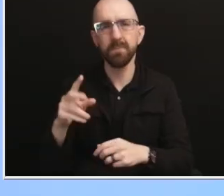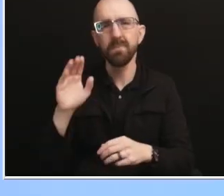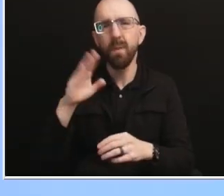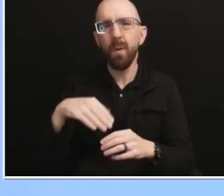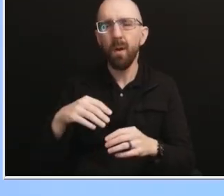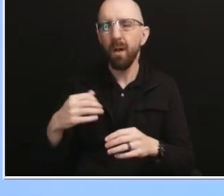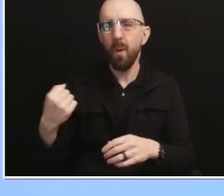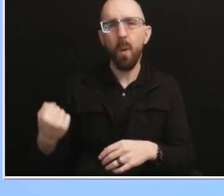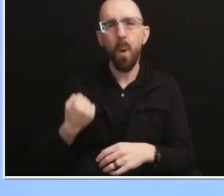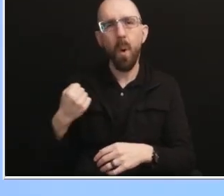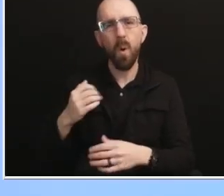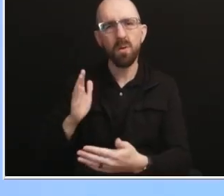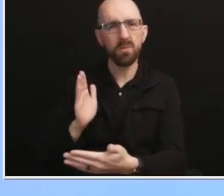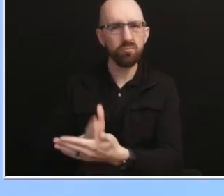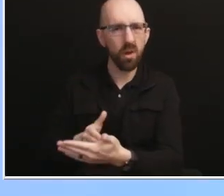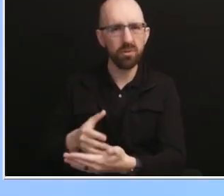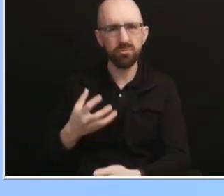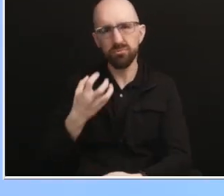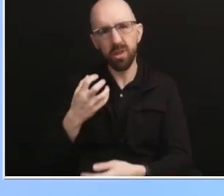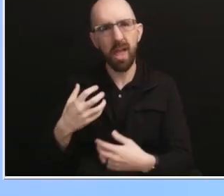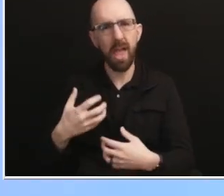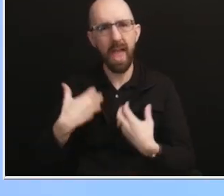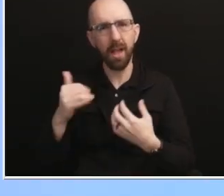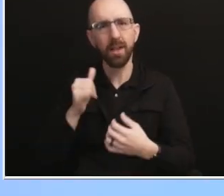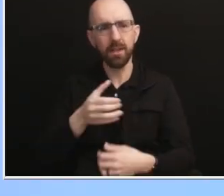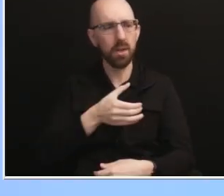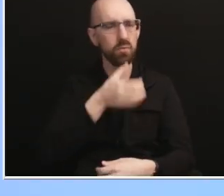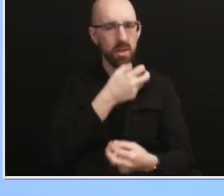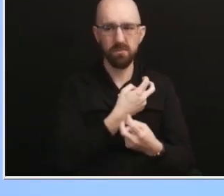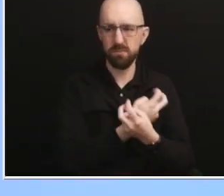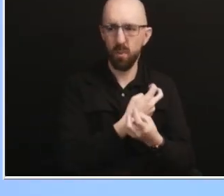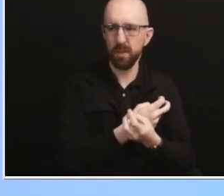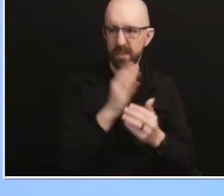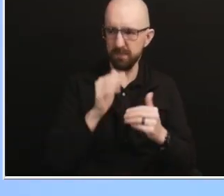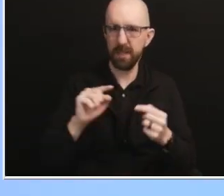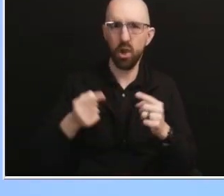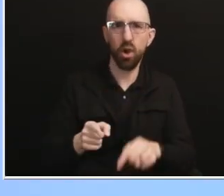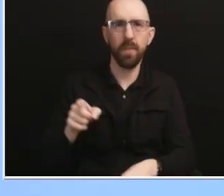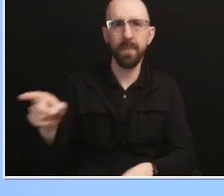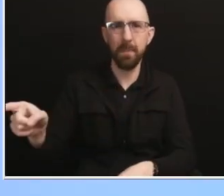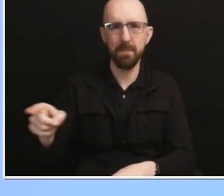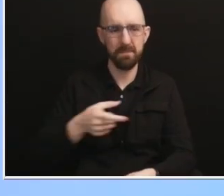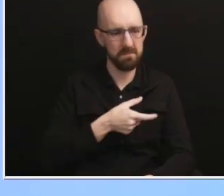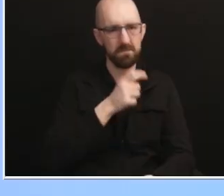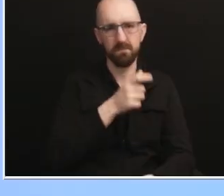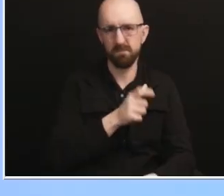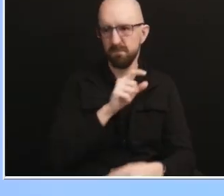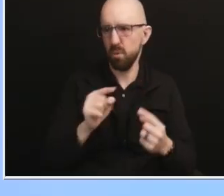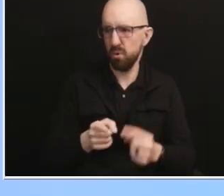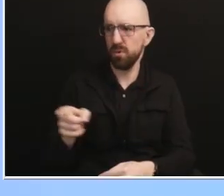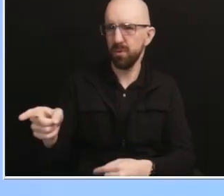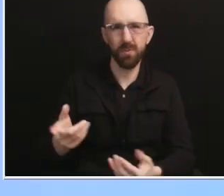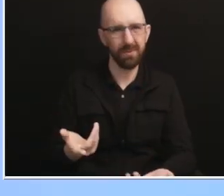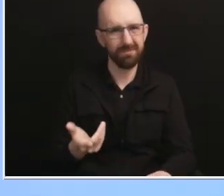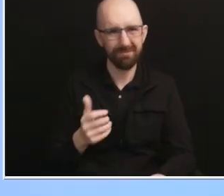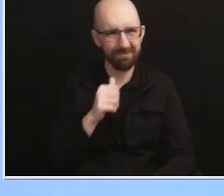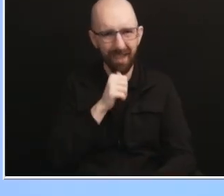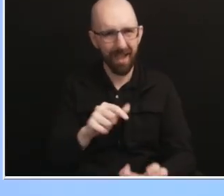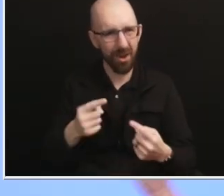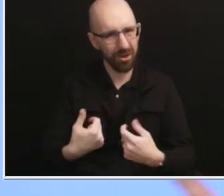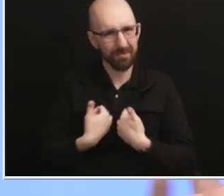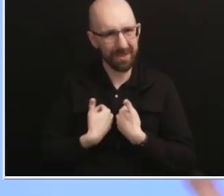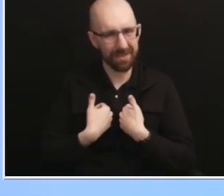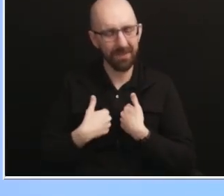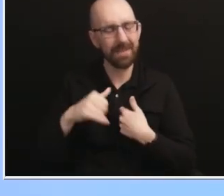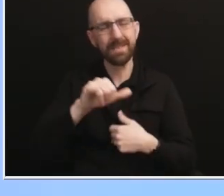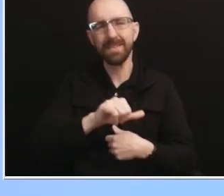or anger is drinking poison, expecting the other person to die. And I think that's exactly what we're seeing in broken heart syndrome when it's